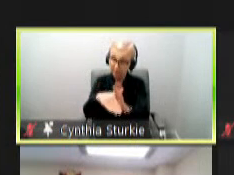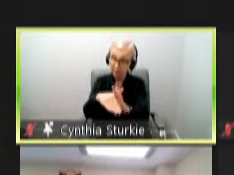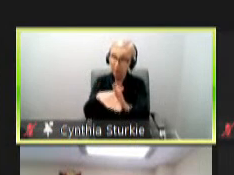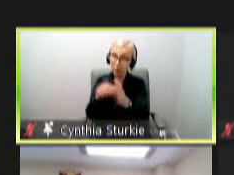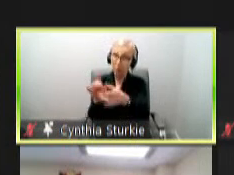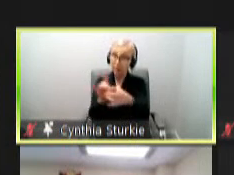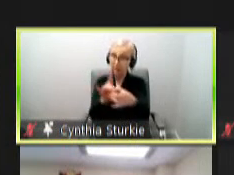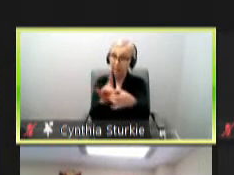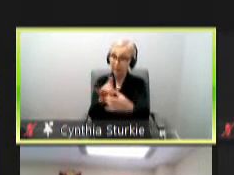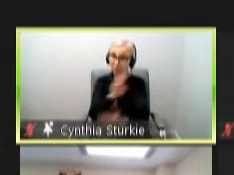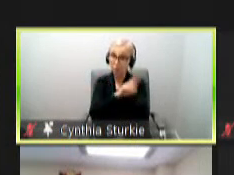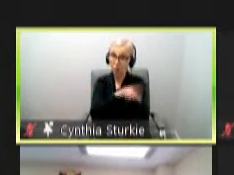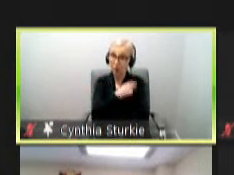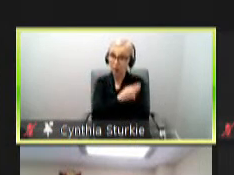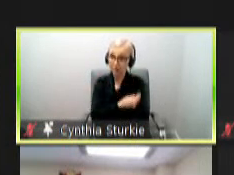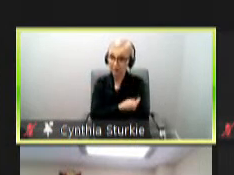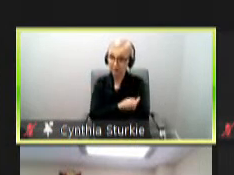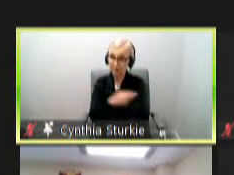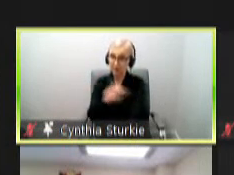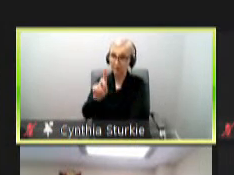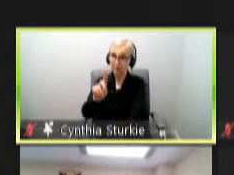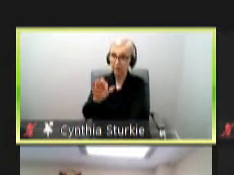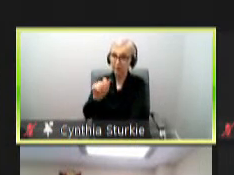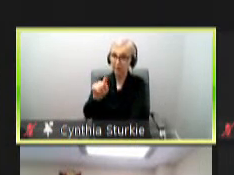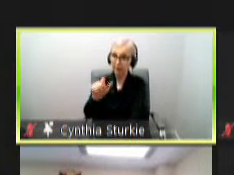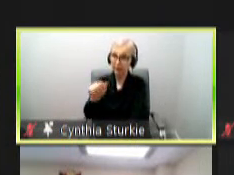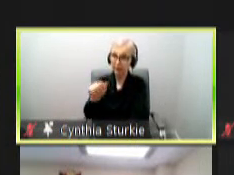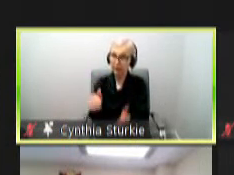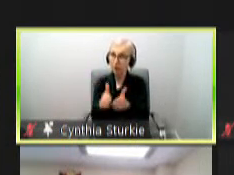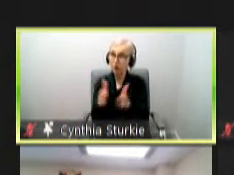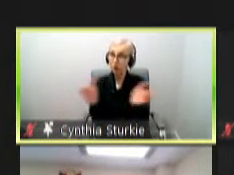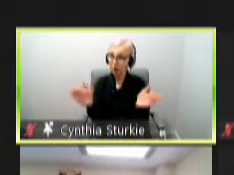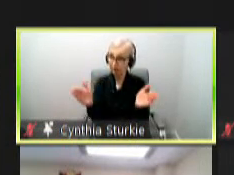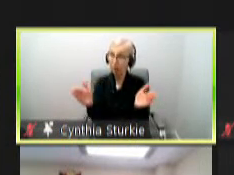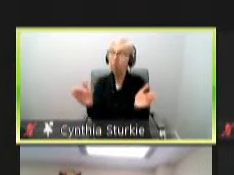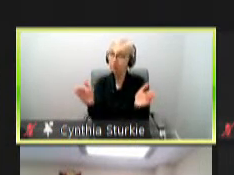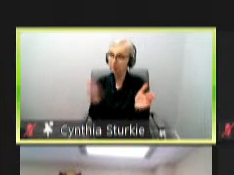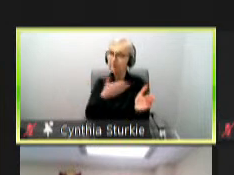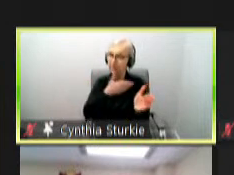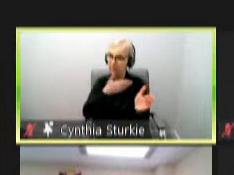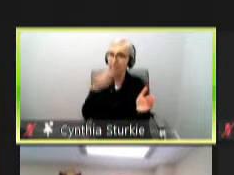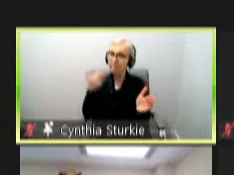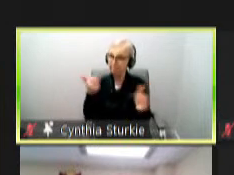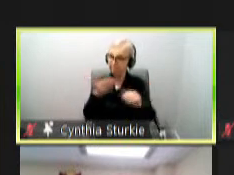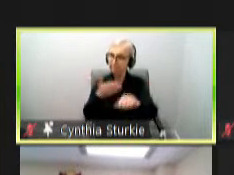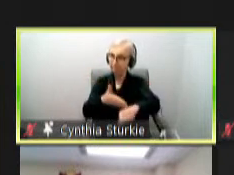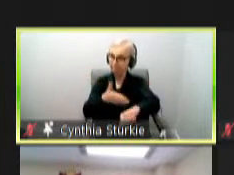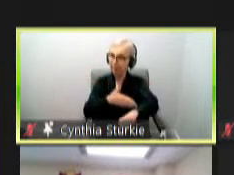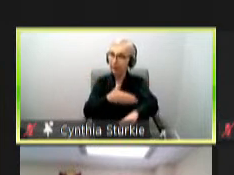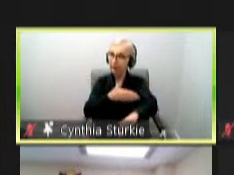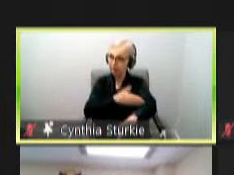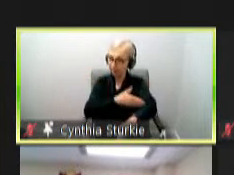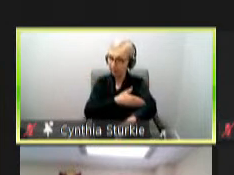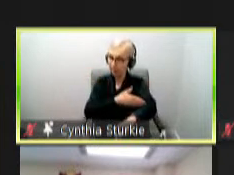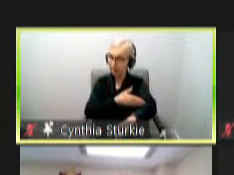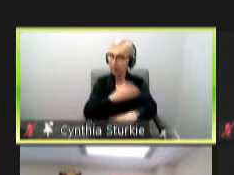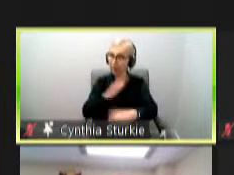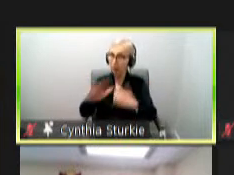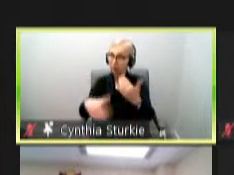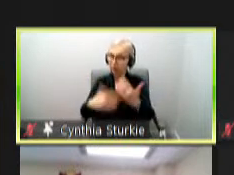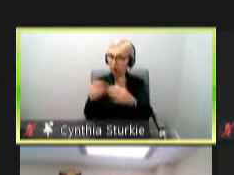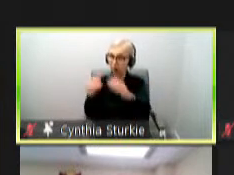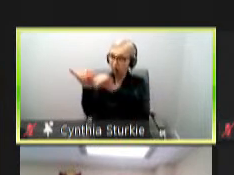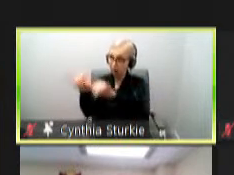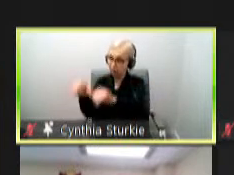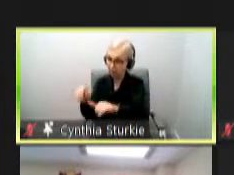to our hospitalization data. So overall, we do continue to head in the right direction with really all of our measures. So whether that's